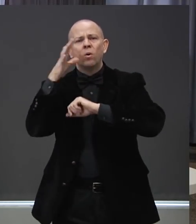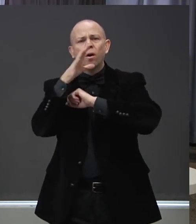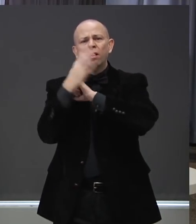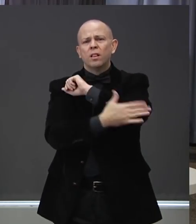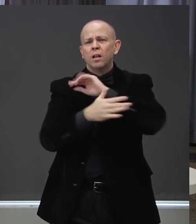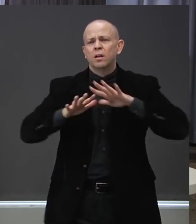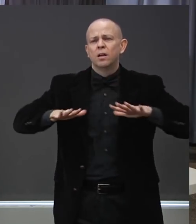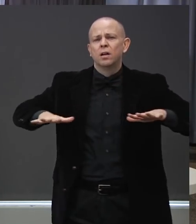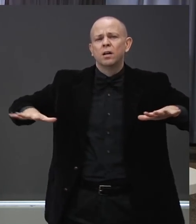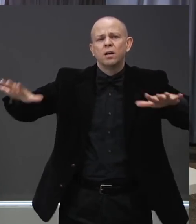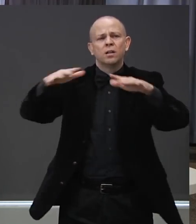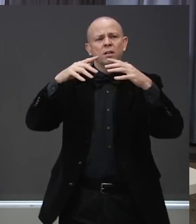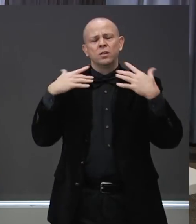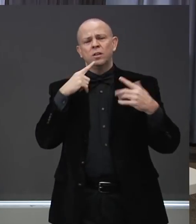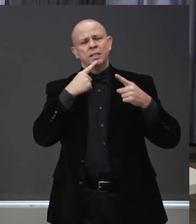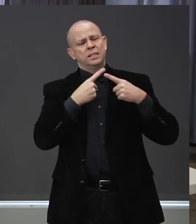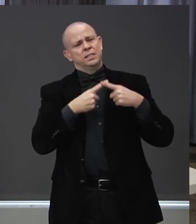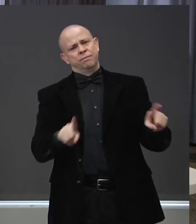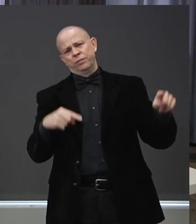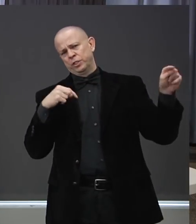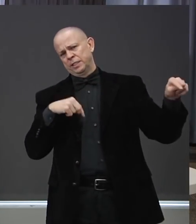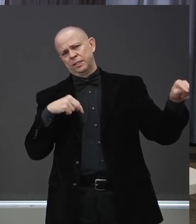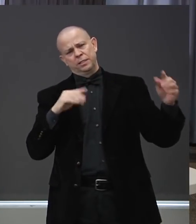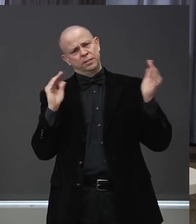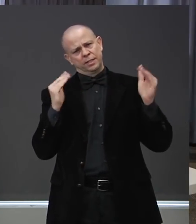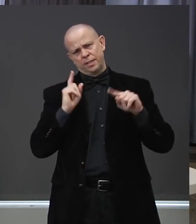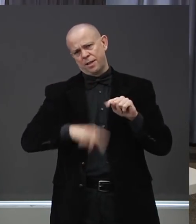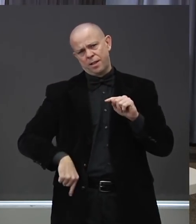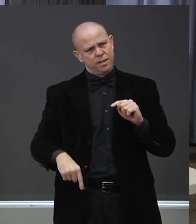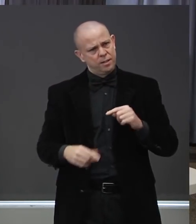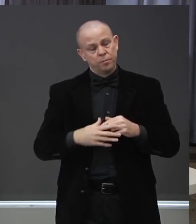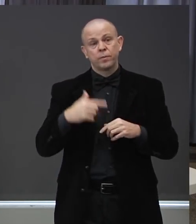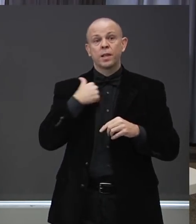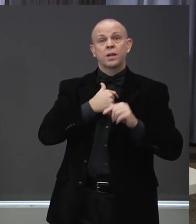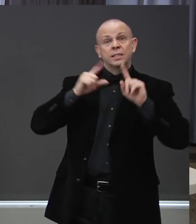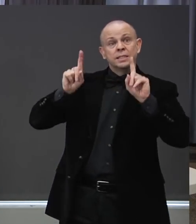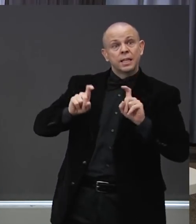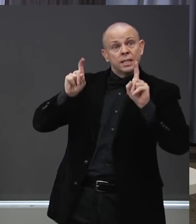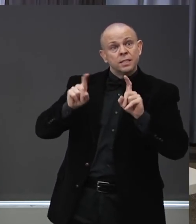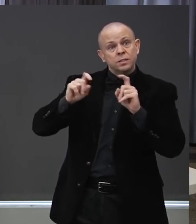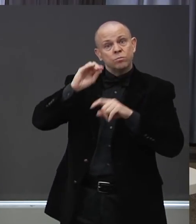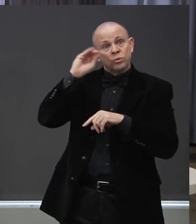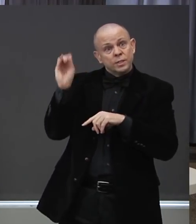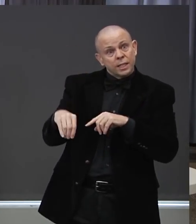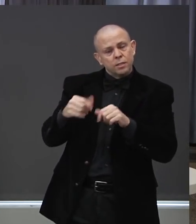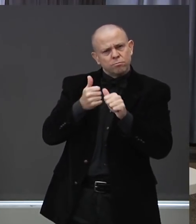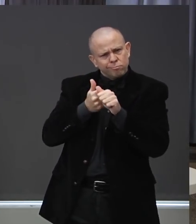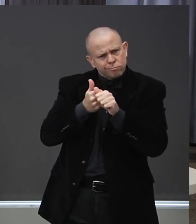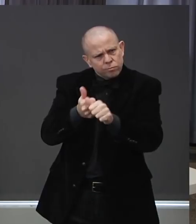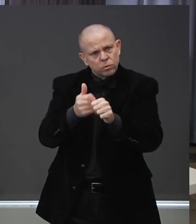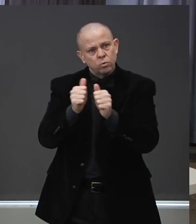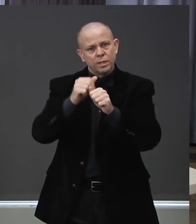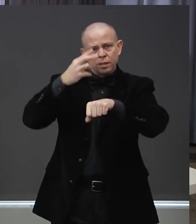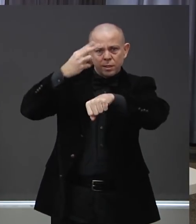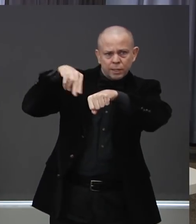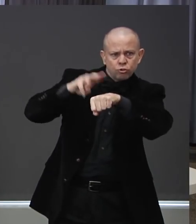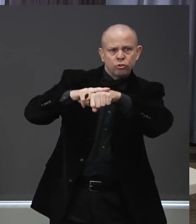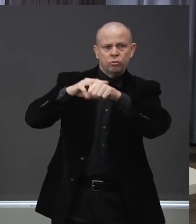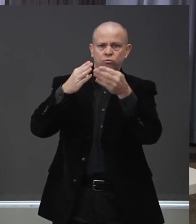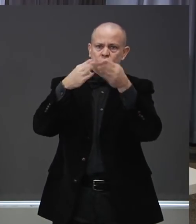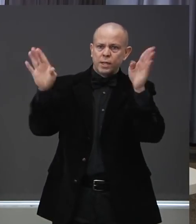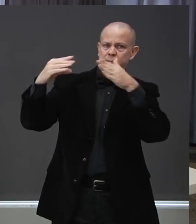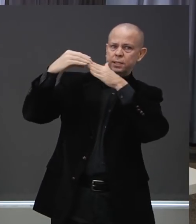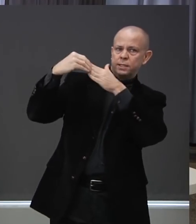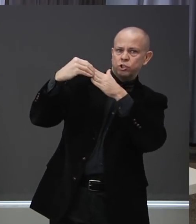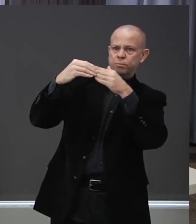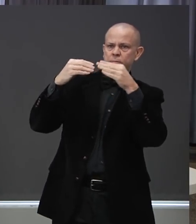different. So our test positivity again aligns with the recommended kind of national level guidelines, and